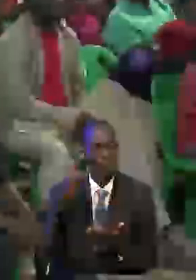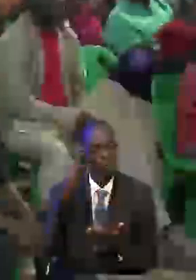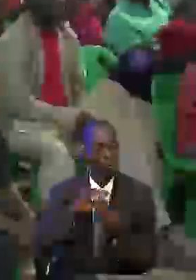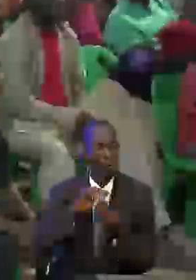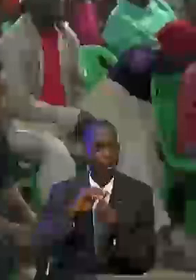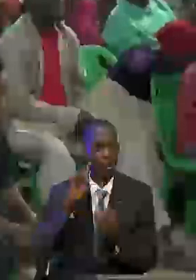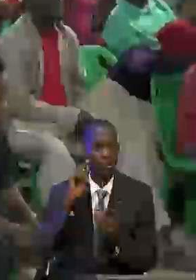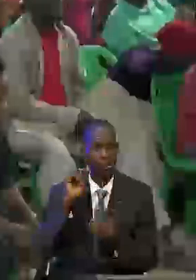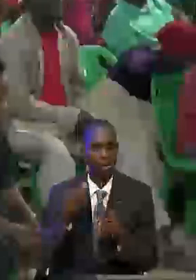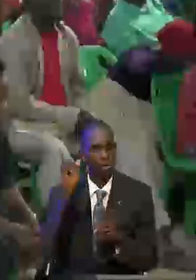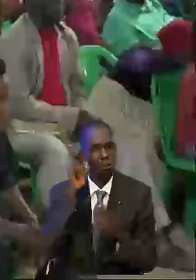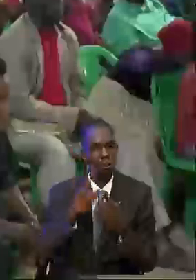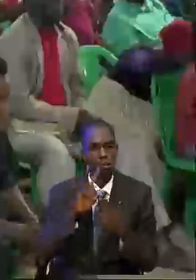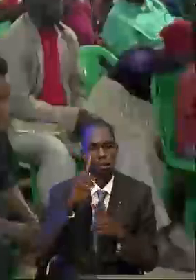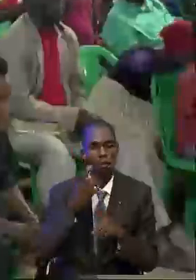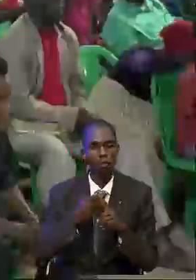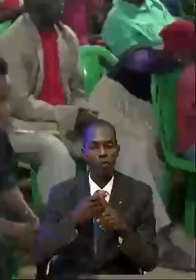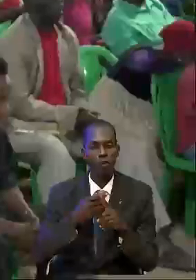Now, while we are still waiting for more.